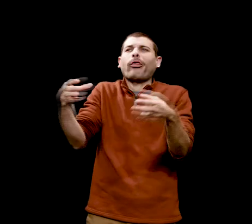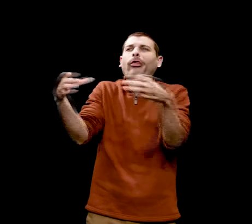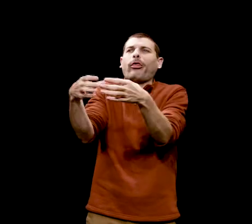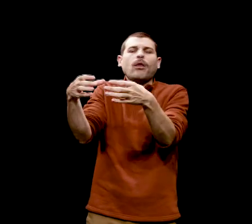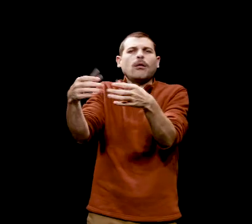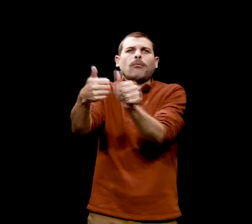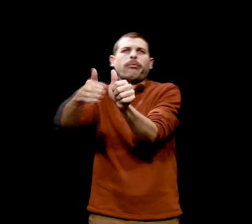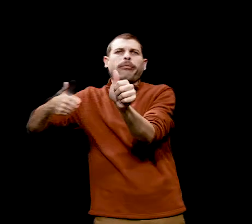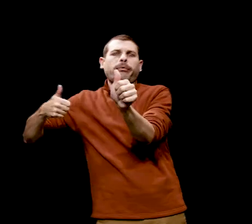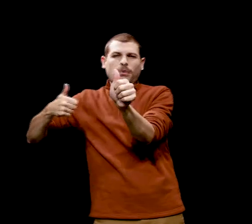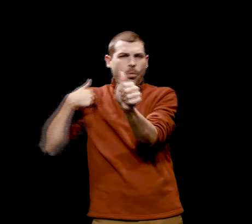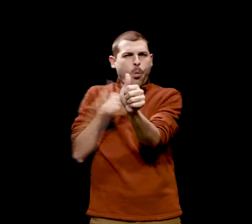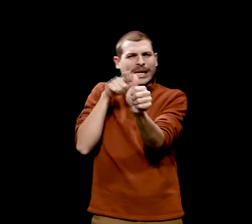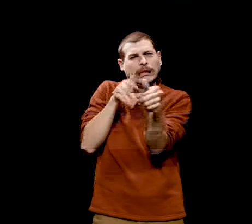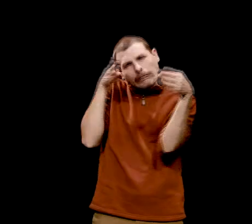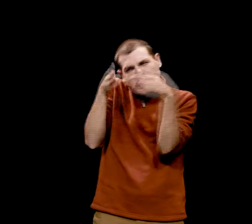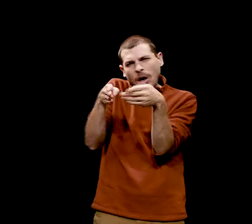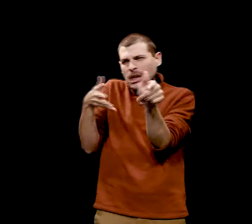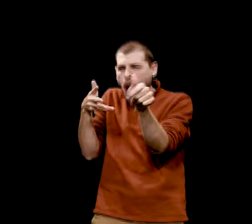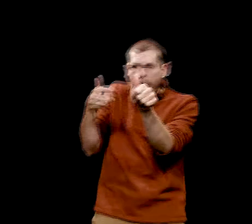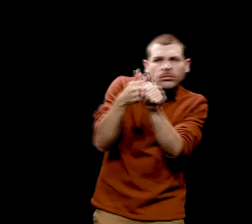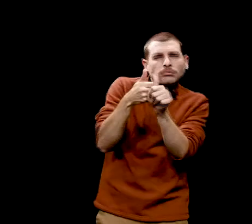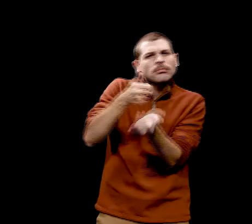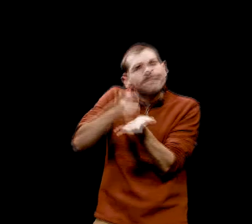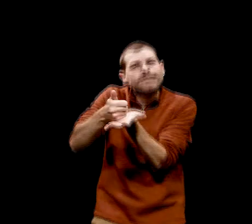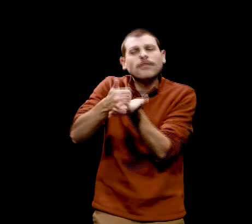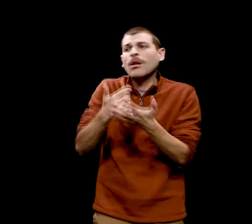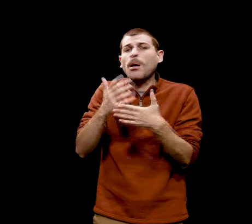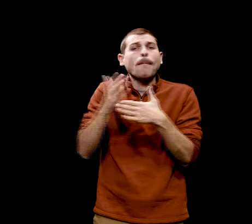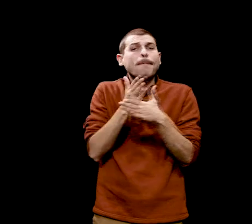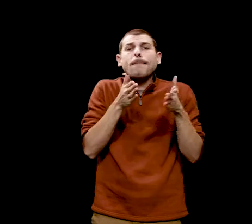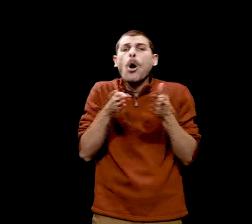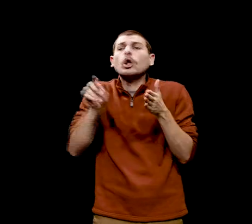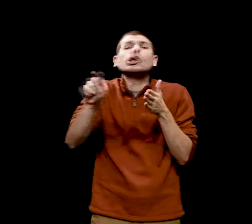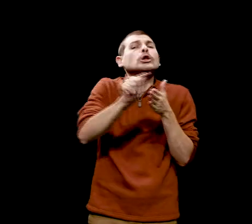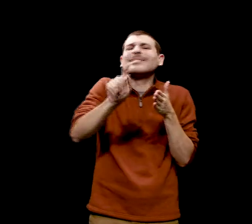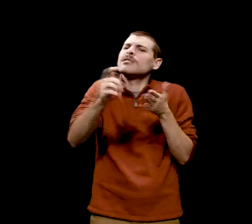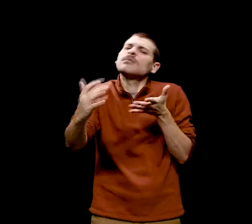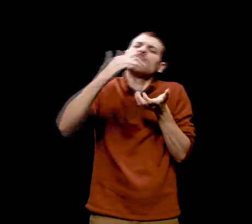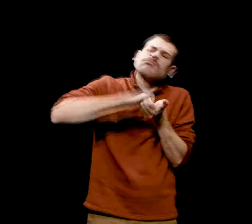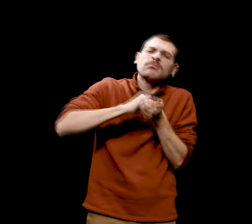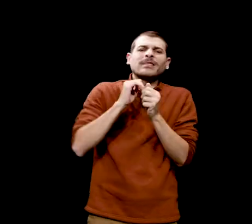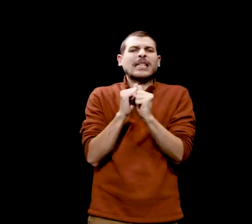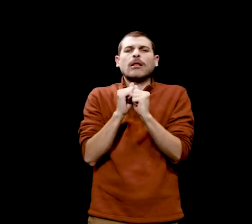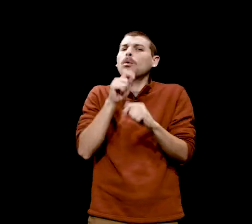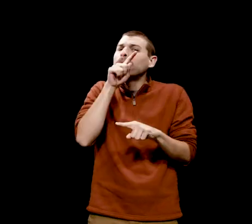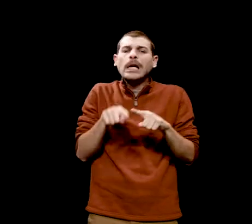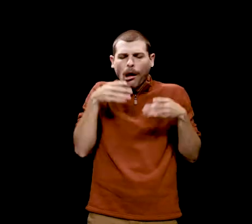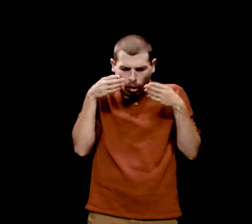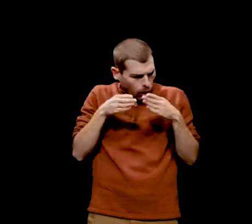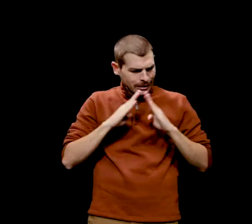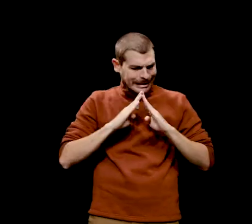Portland, even focusing on things like working with our partners around the city, region, and state to focus on, can we